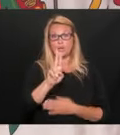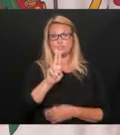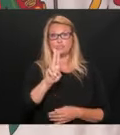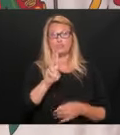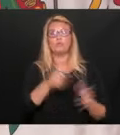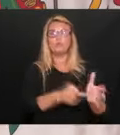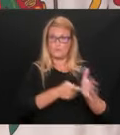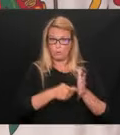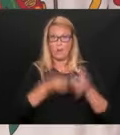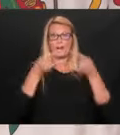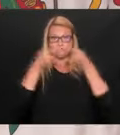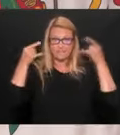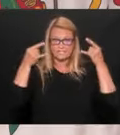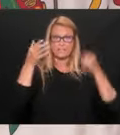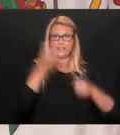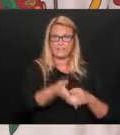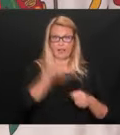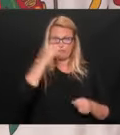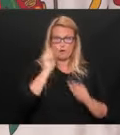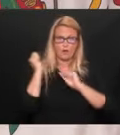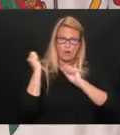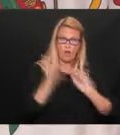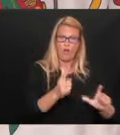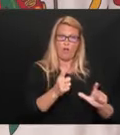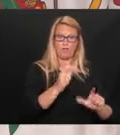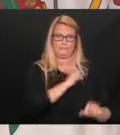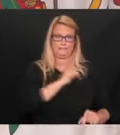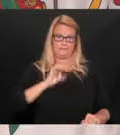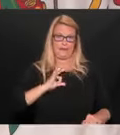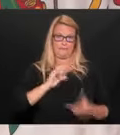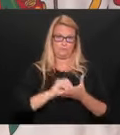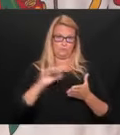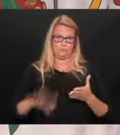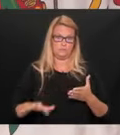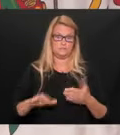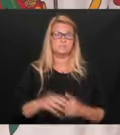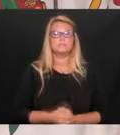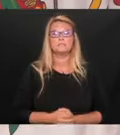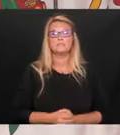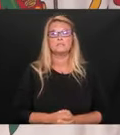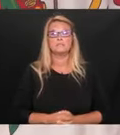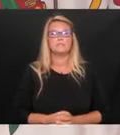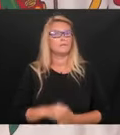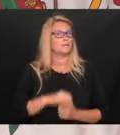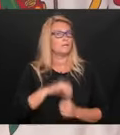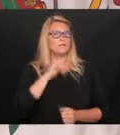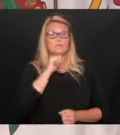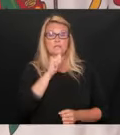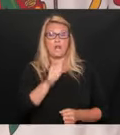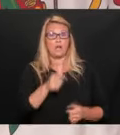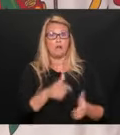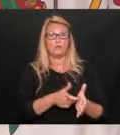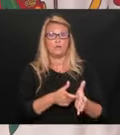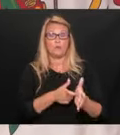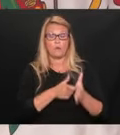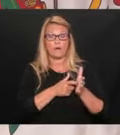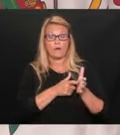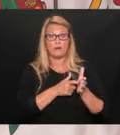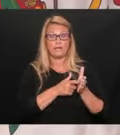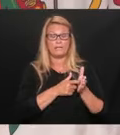face coverings there for all their students and everything. They are not requiring or mandating anything at this point in